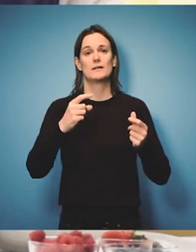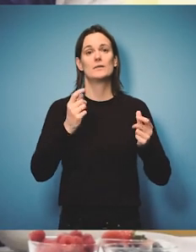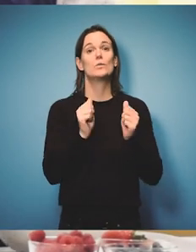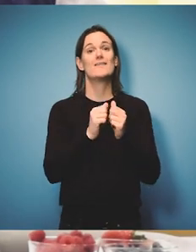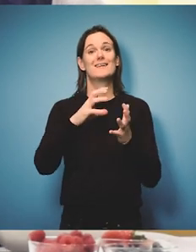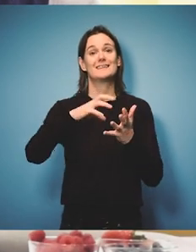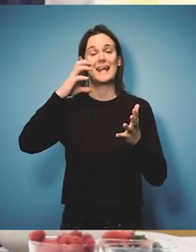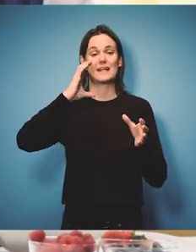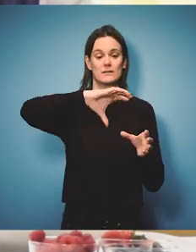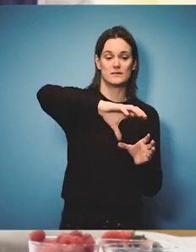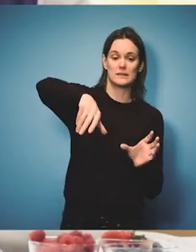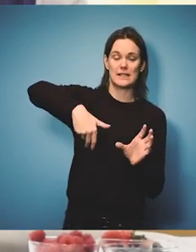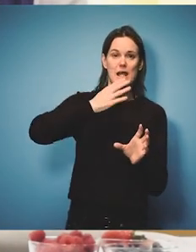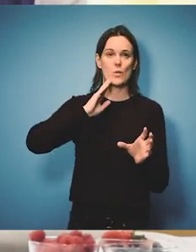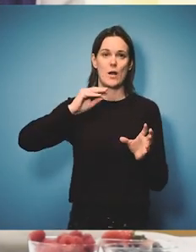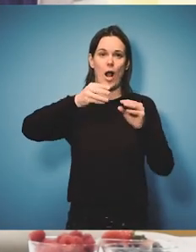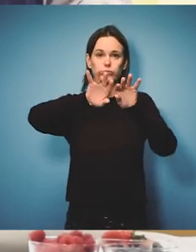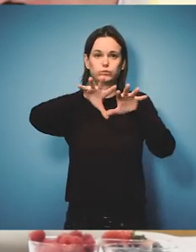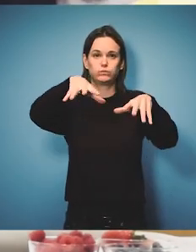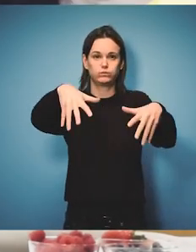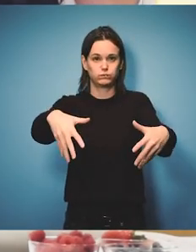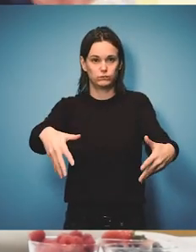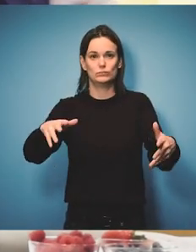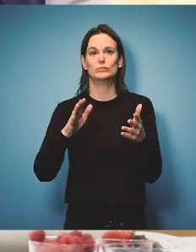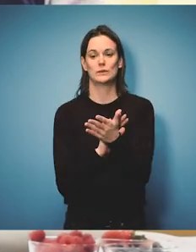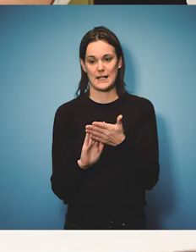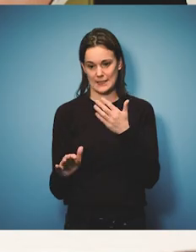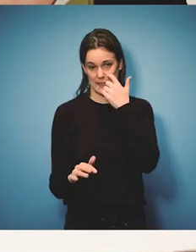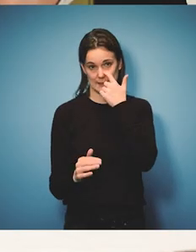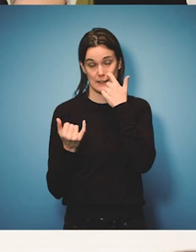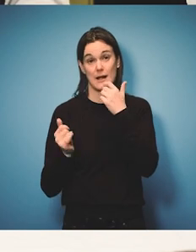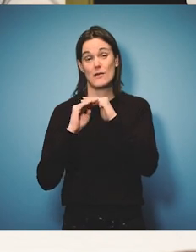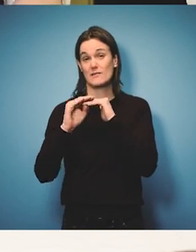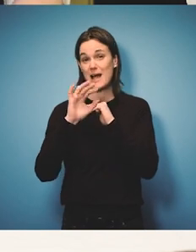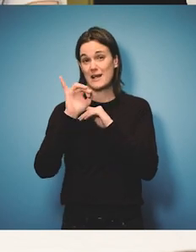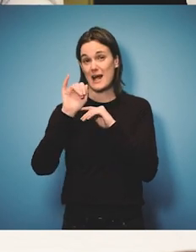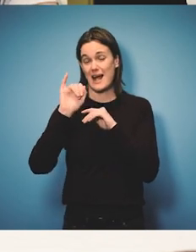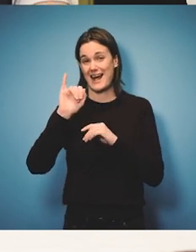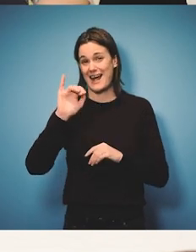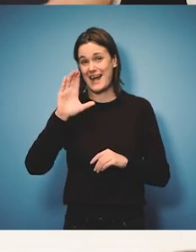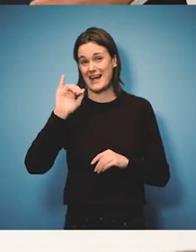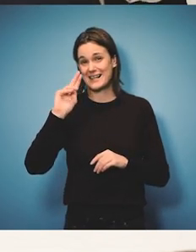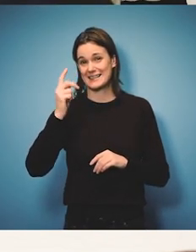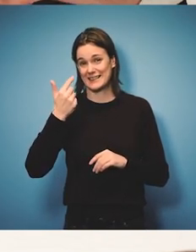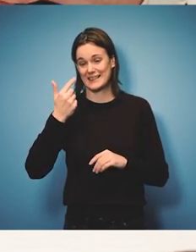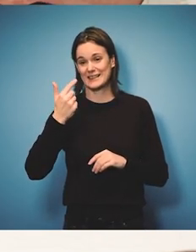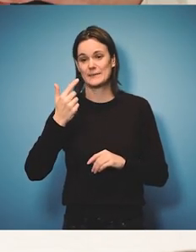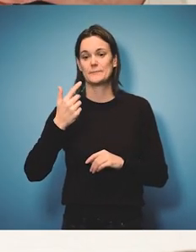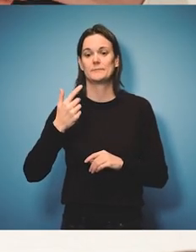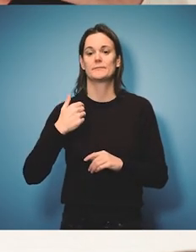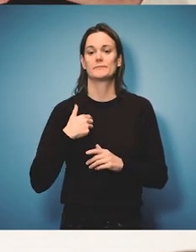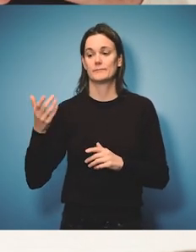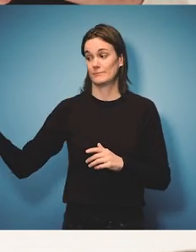All right, so it's nice and thick, but once I put it on the cake, it's going to nice and glaze it. Now that I have my flat icing, I'm going to grab